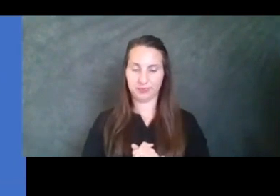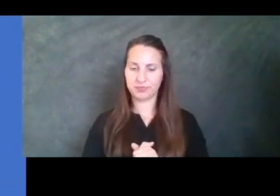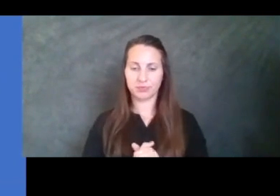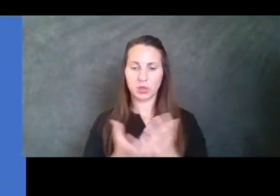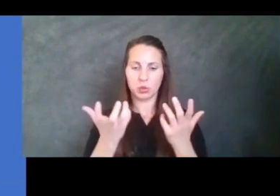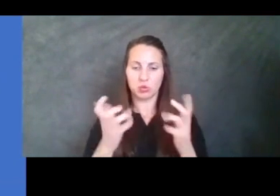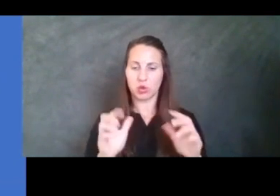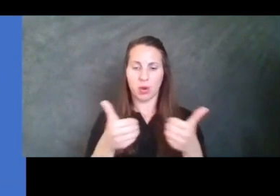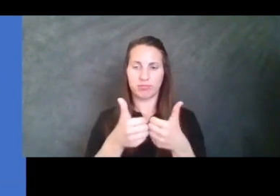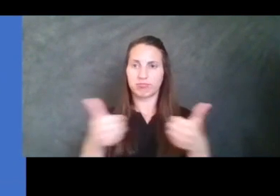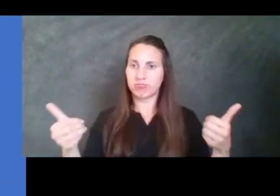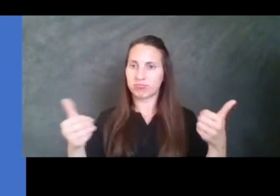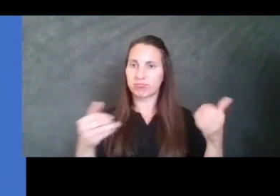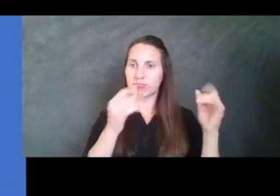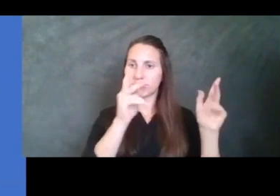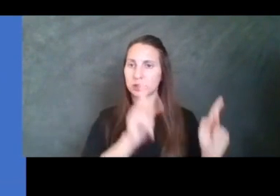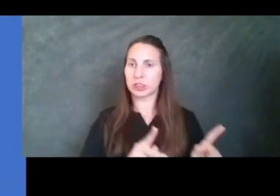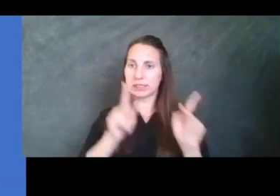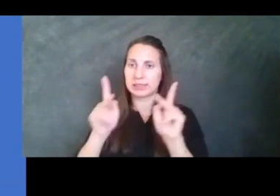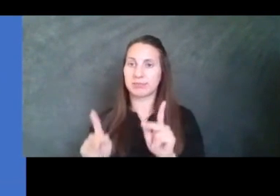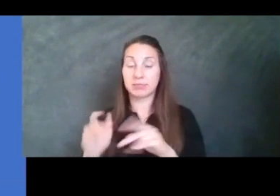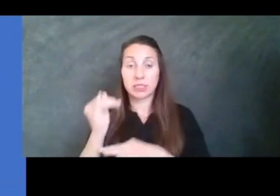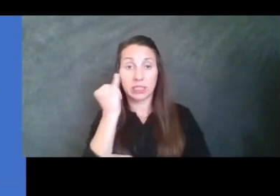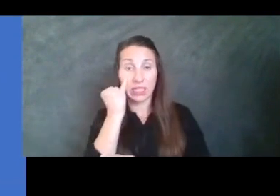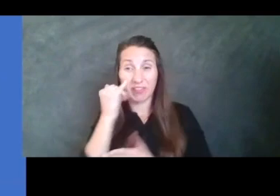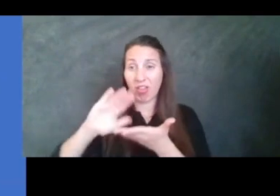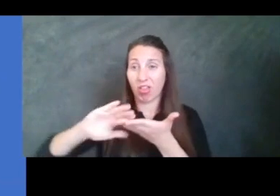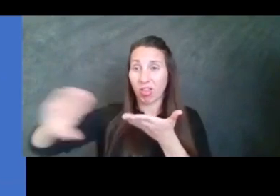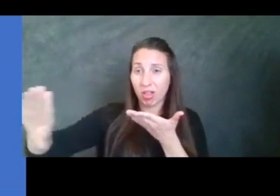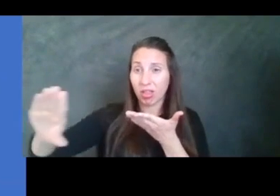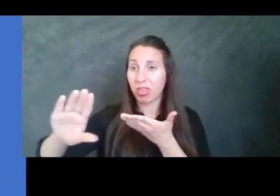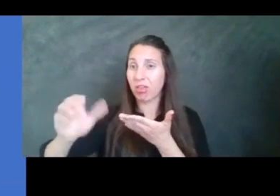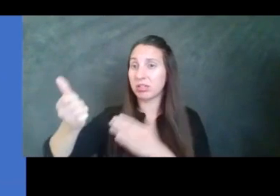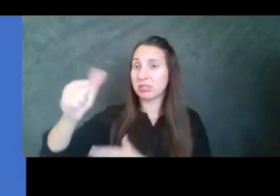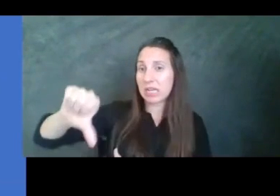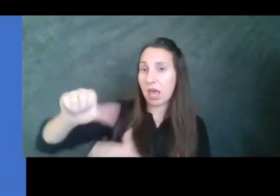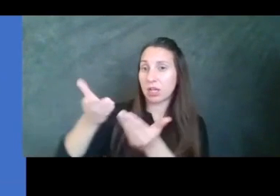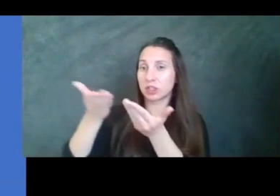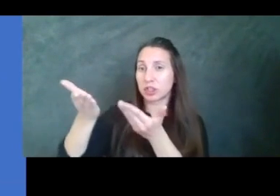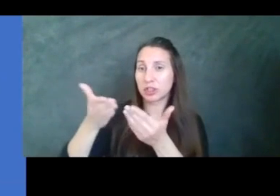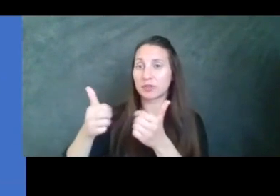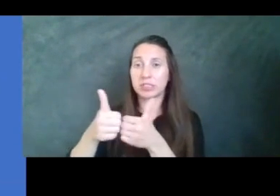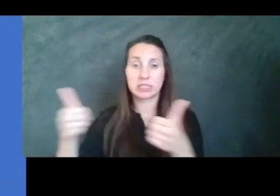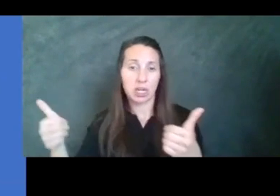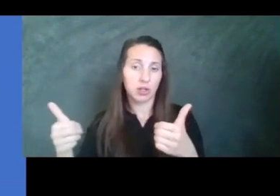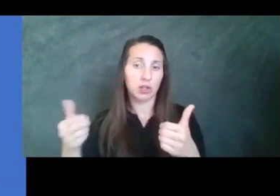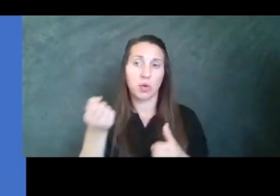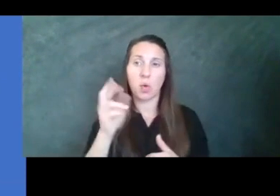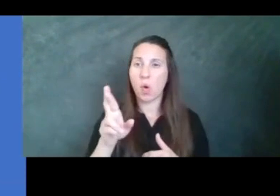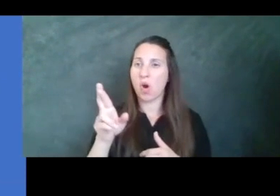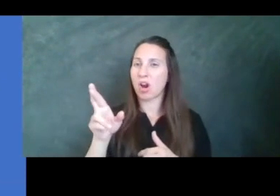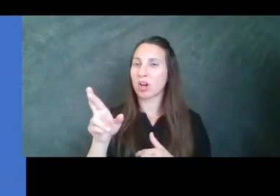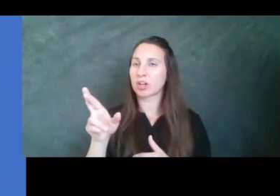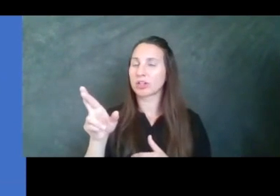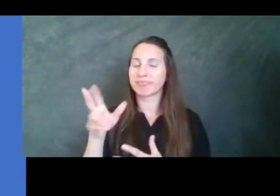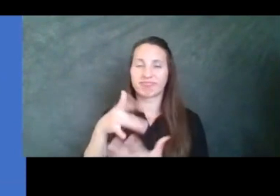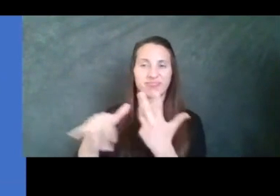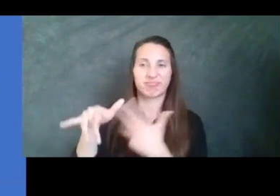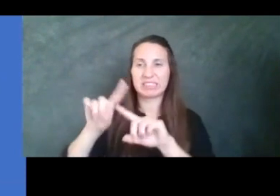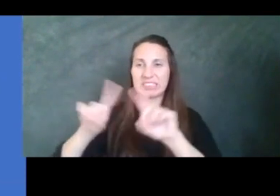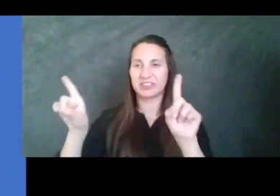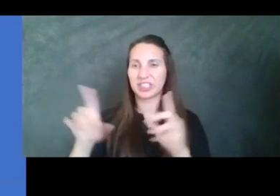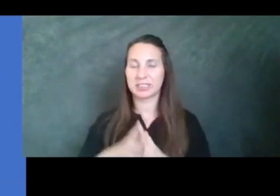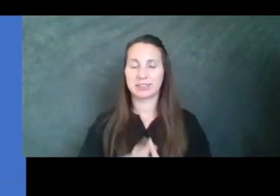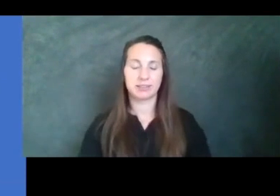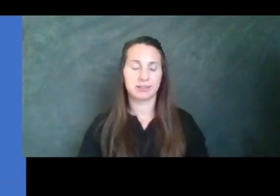an individual if they're excluded, denied services, segregated, or otherwise treated differently. Examples